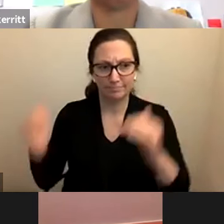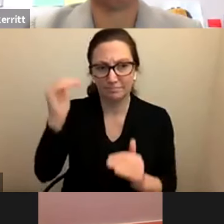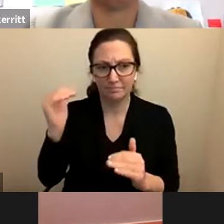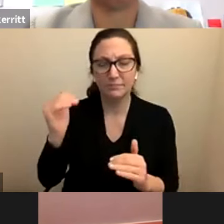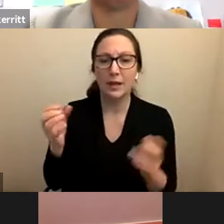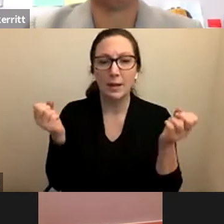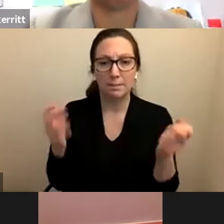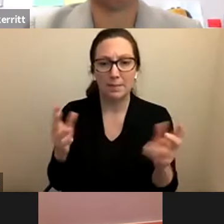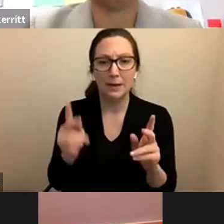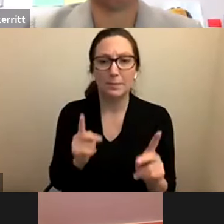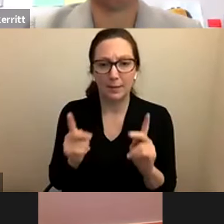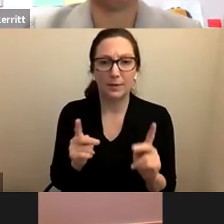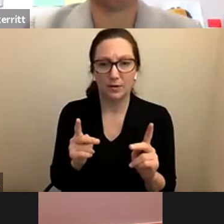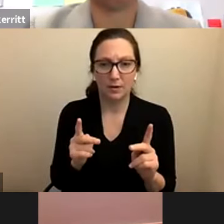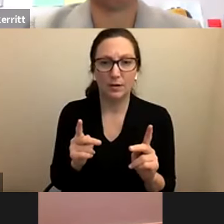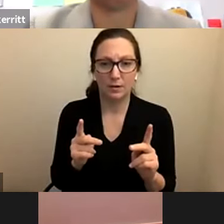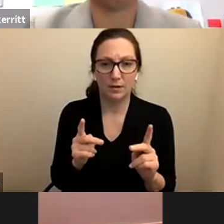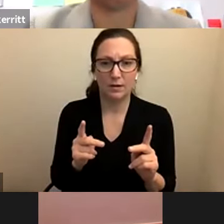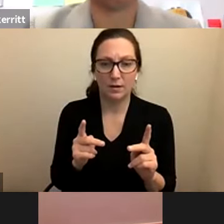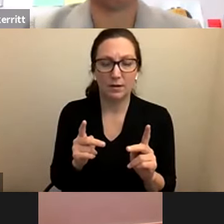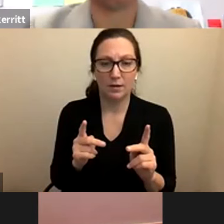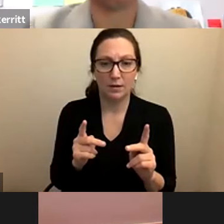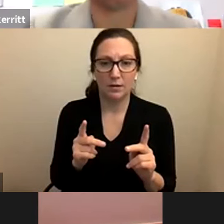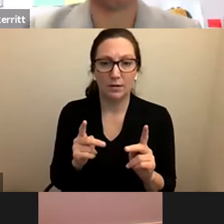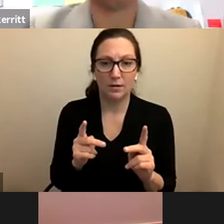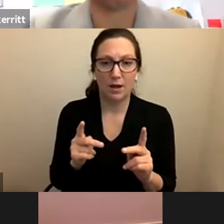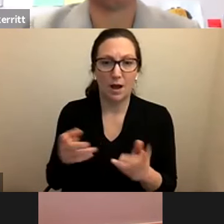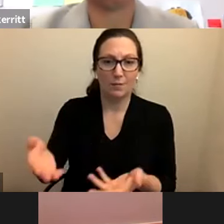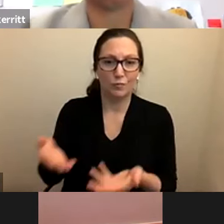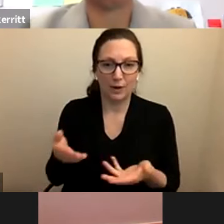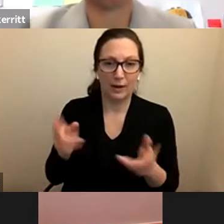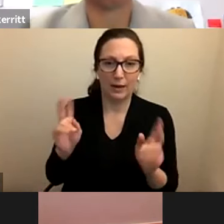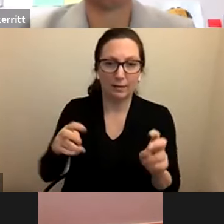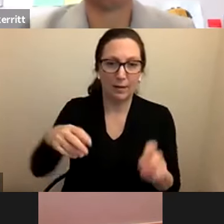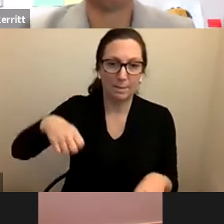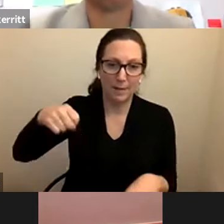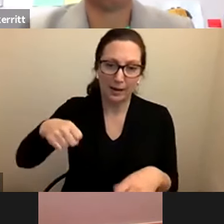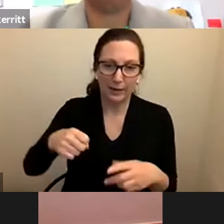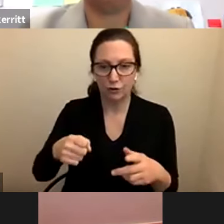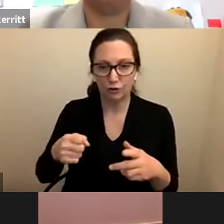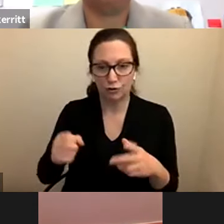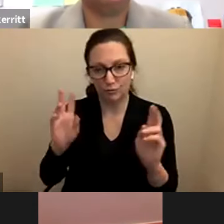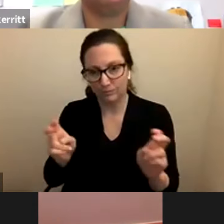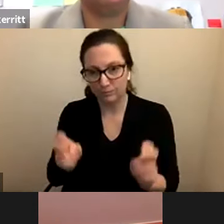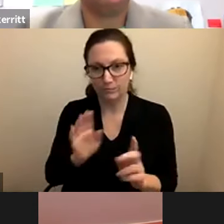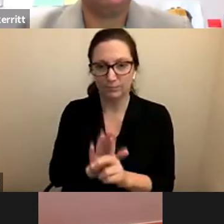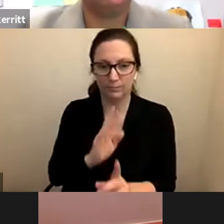are bringing quite a lot of, it seems like, baggage to the table when they're having these